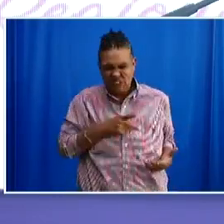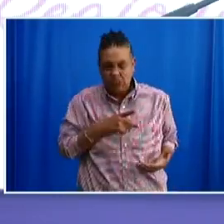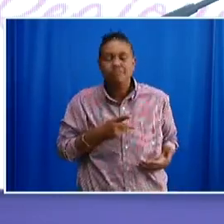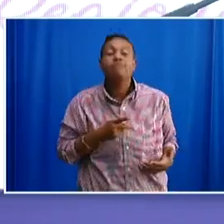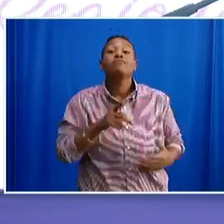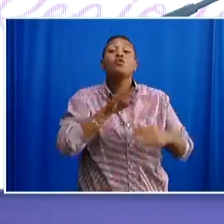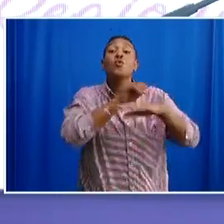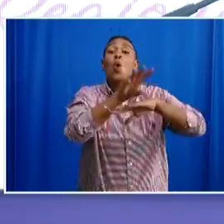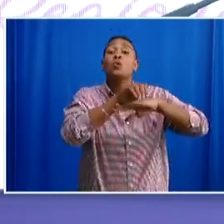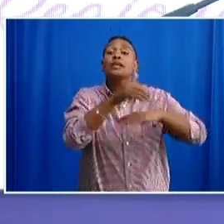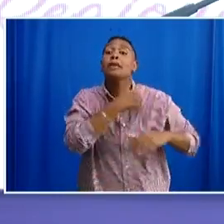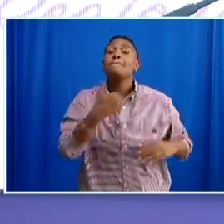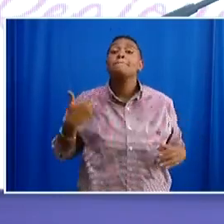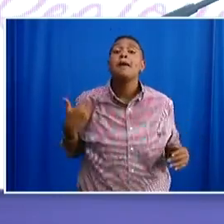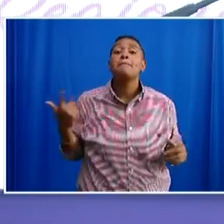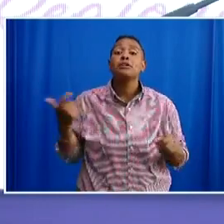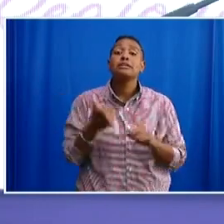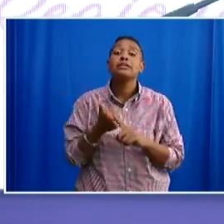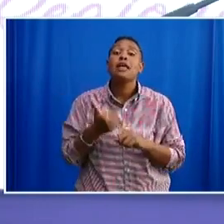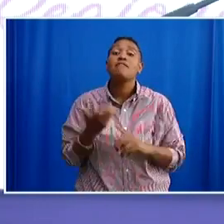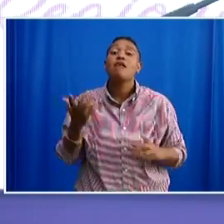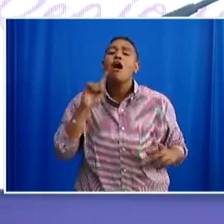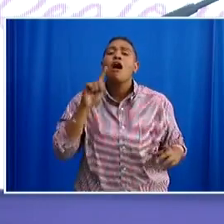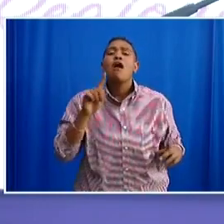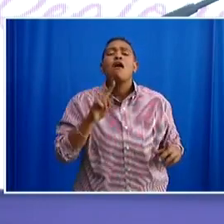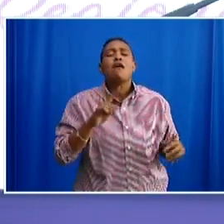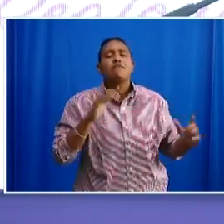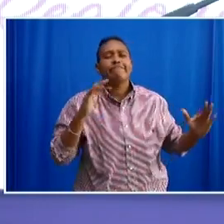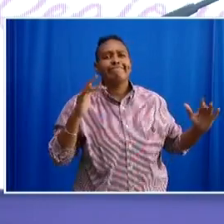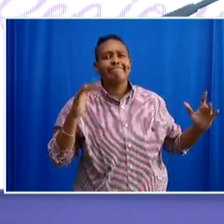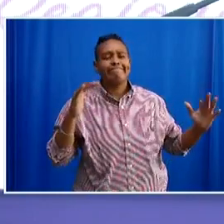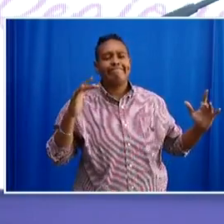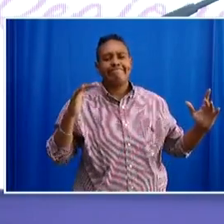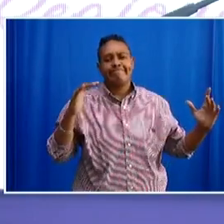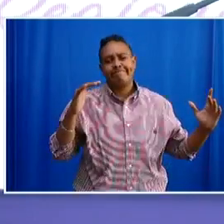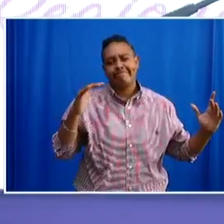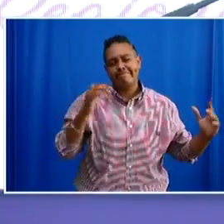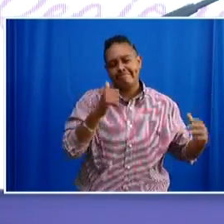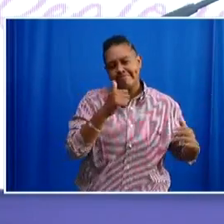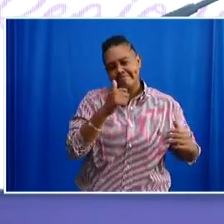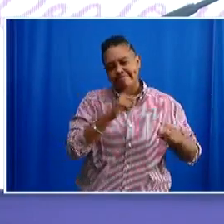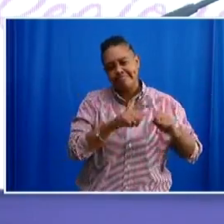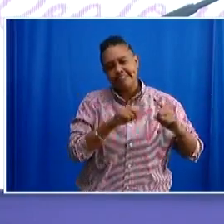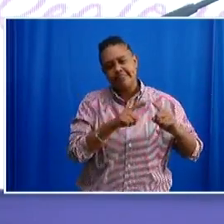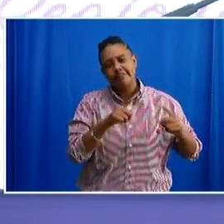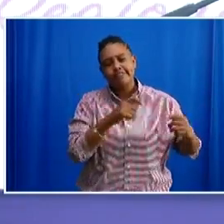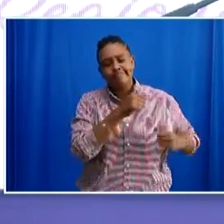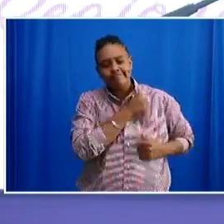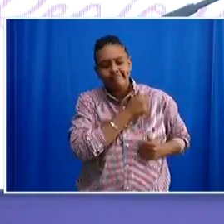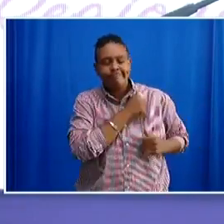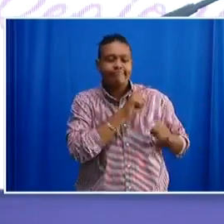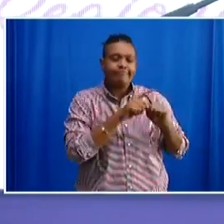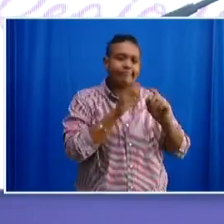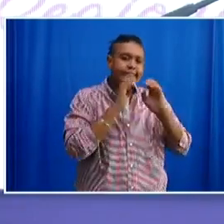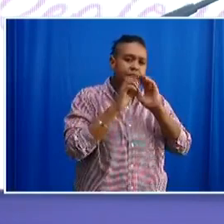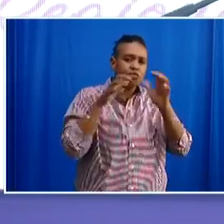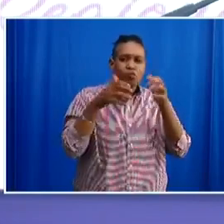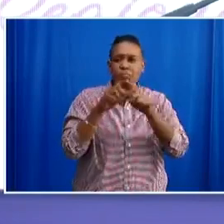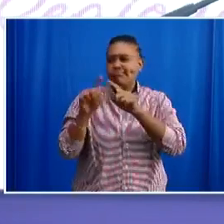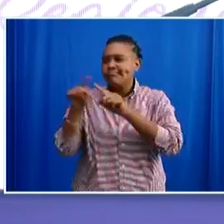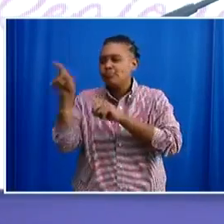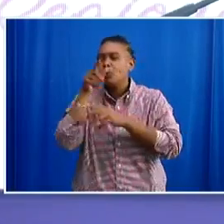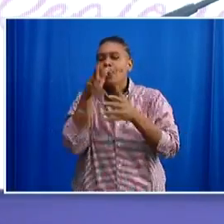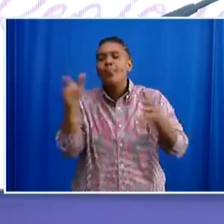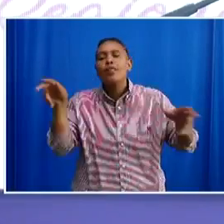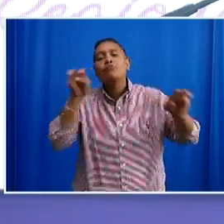councillors, members of a diplomatic corps, and I want to, in